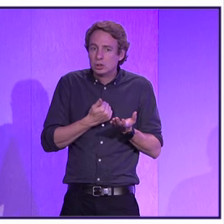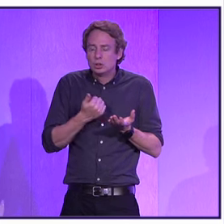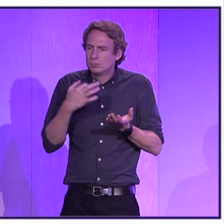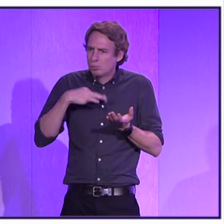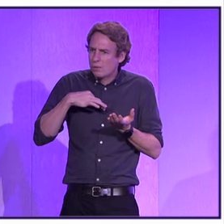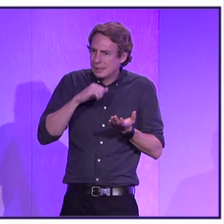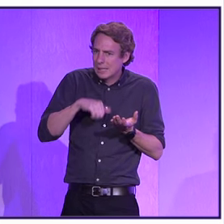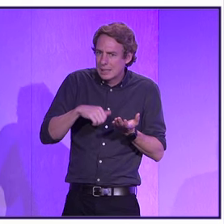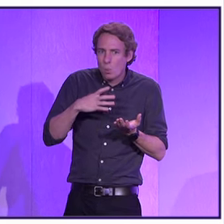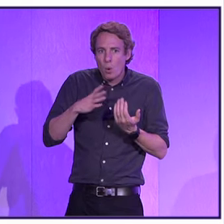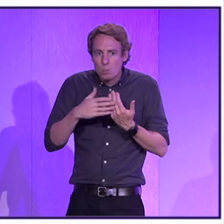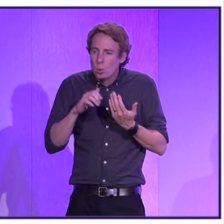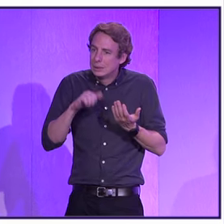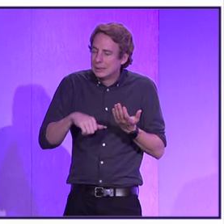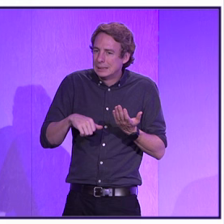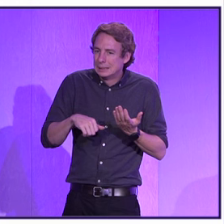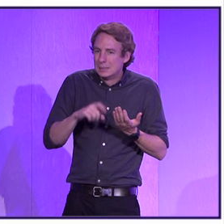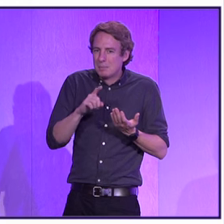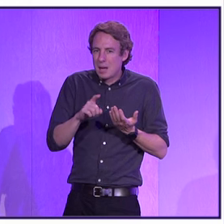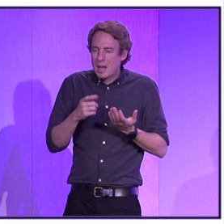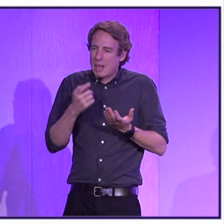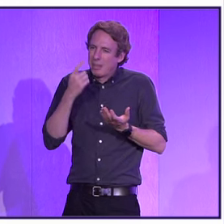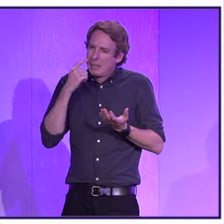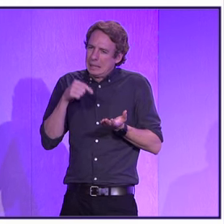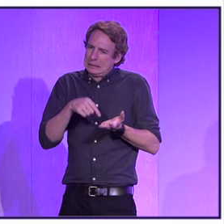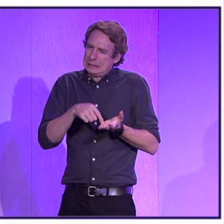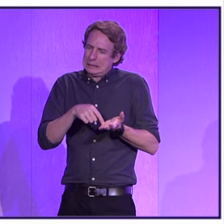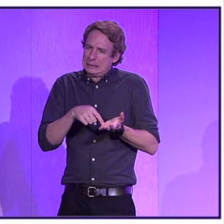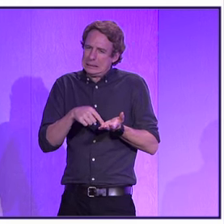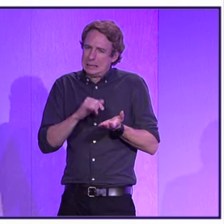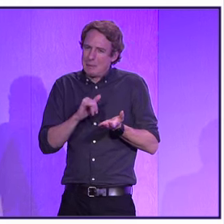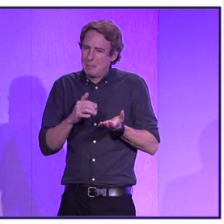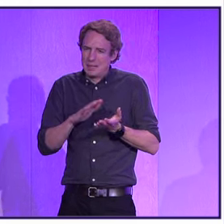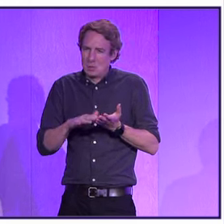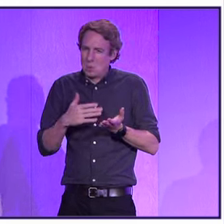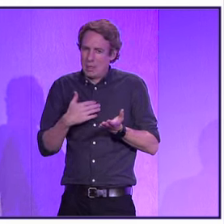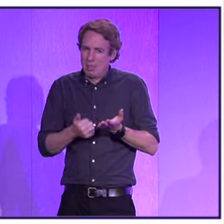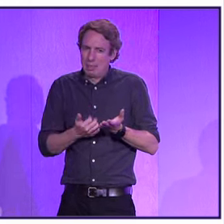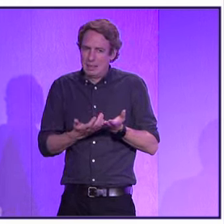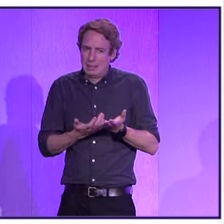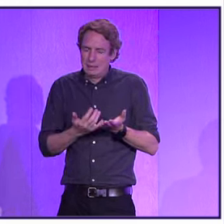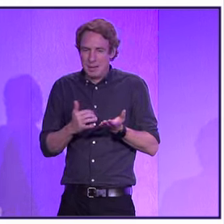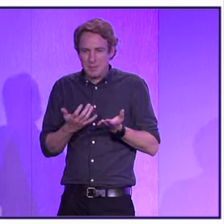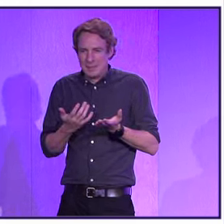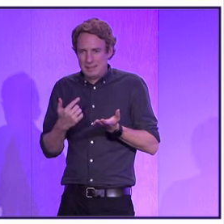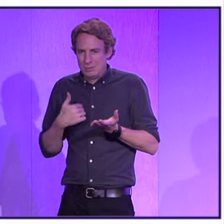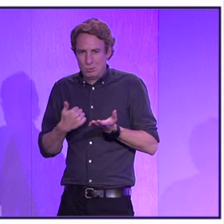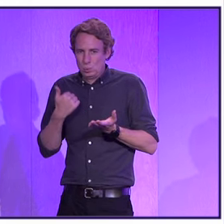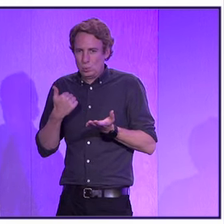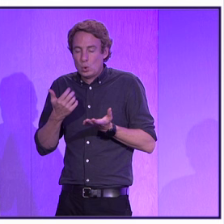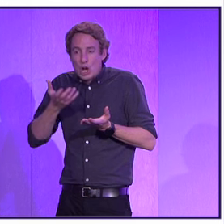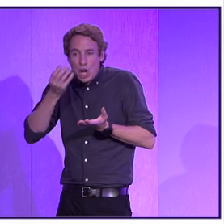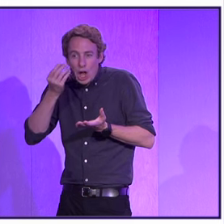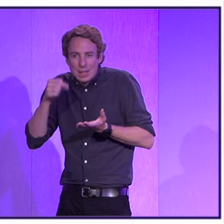it can make us hungrier for more. But I sometimes wonder if it could also be bad for us sometimes, perhaps bad